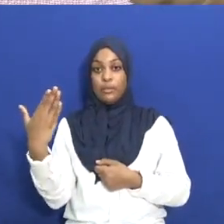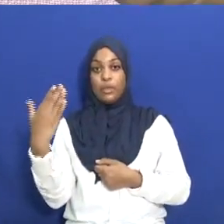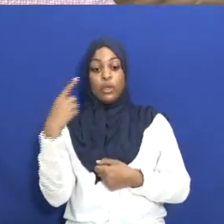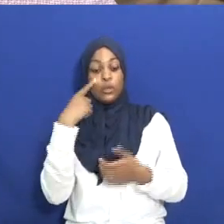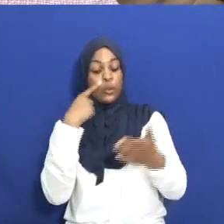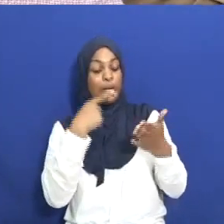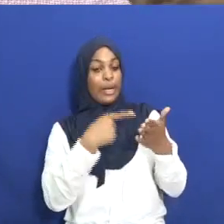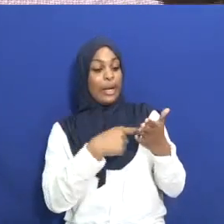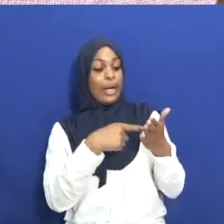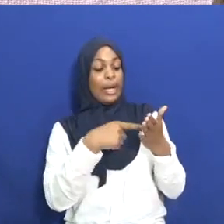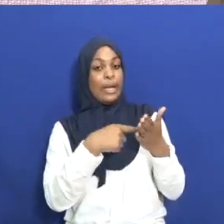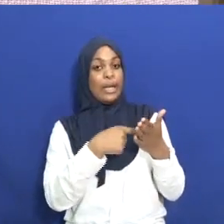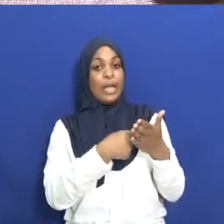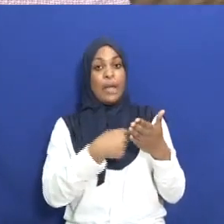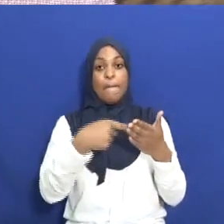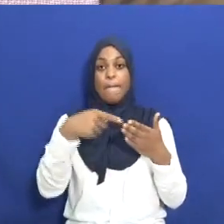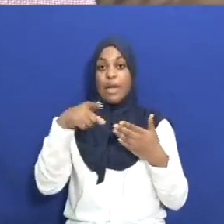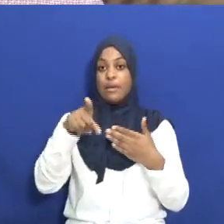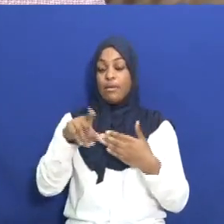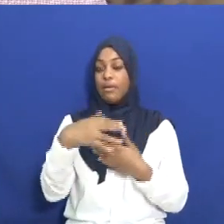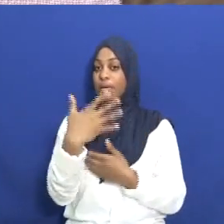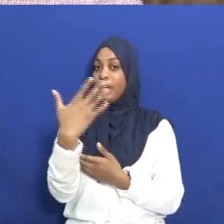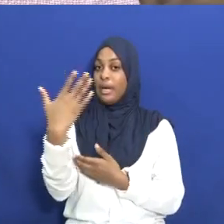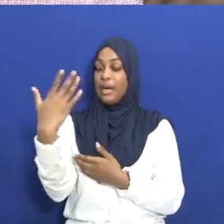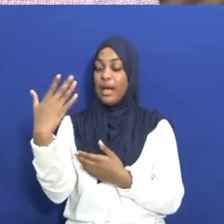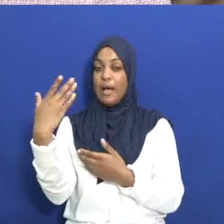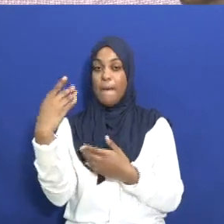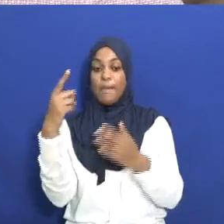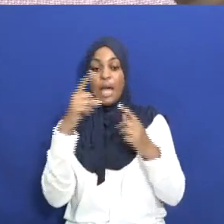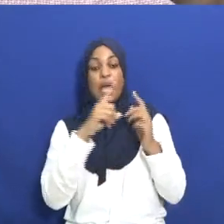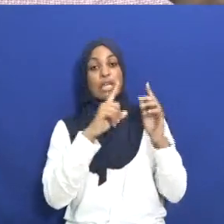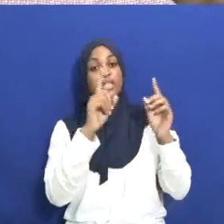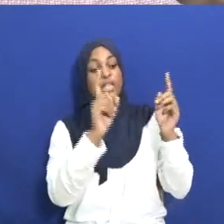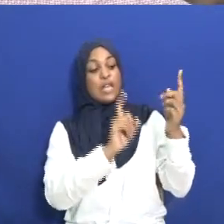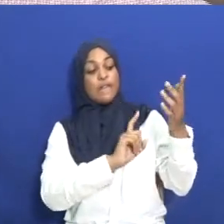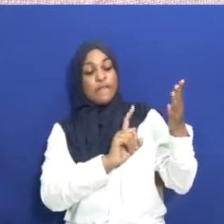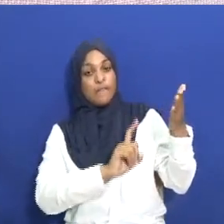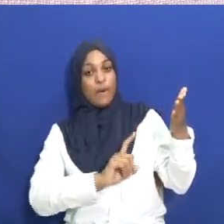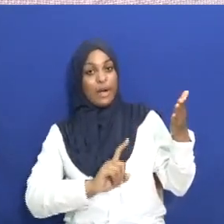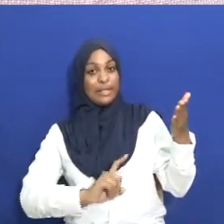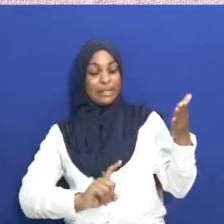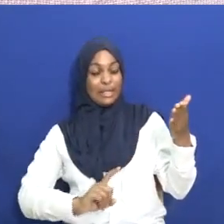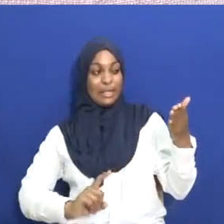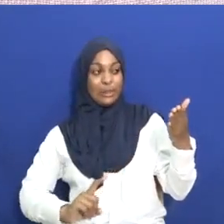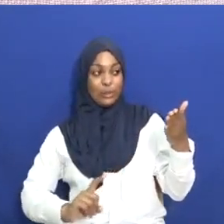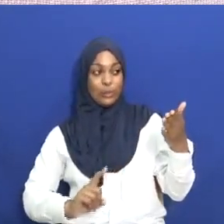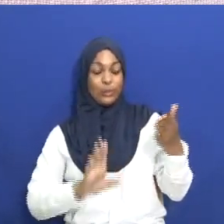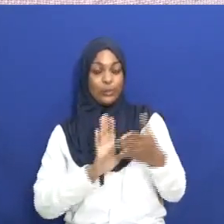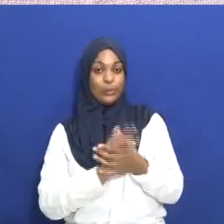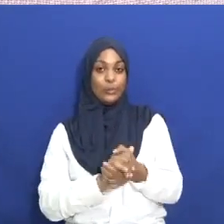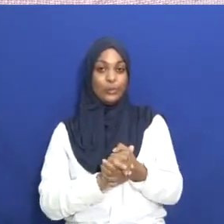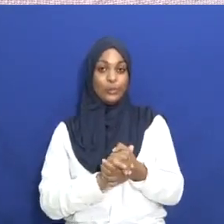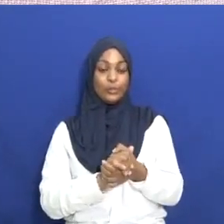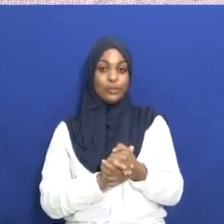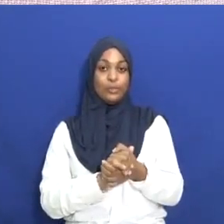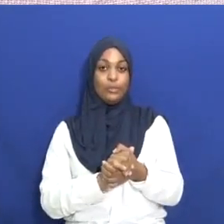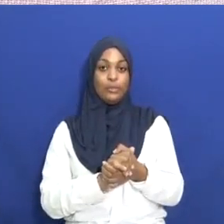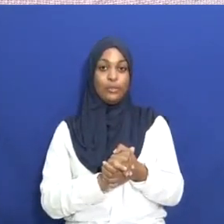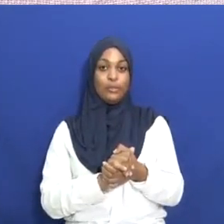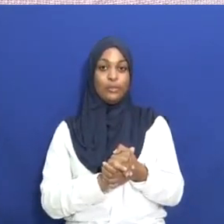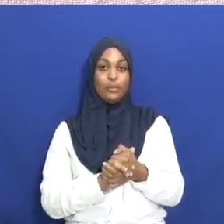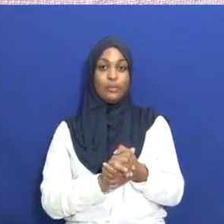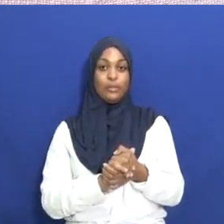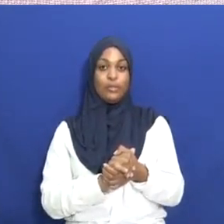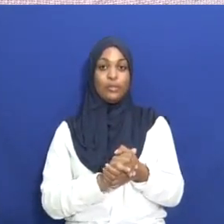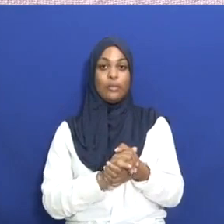of those numbers in exponent form. Each number is given its name. Each number is